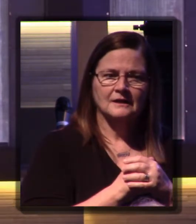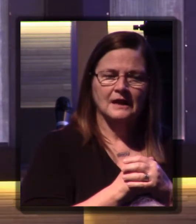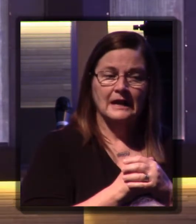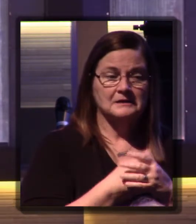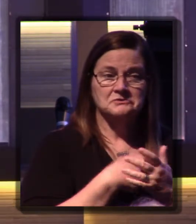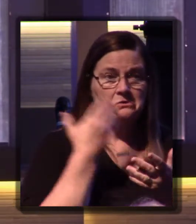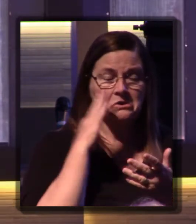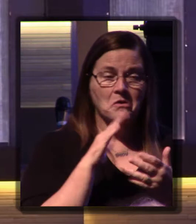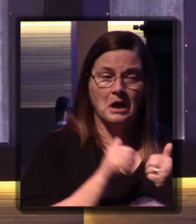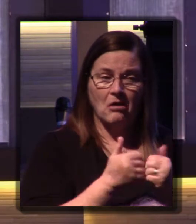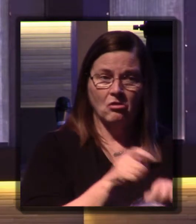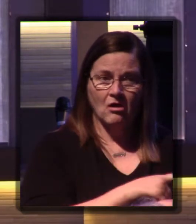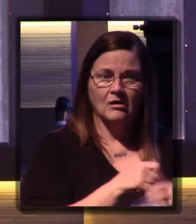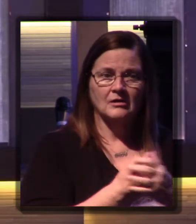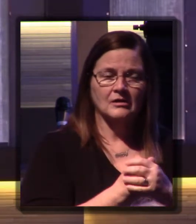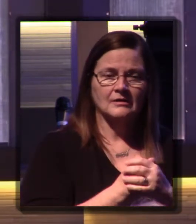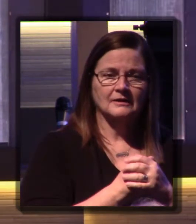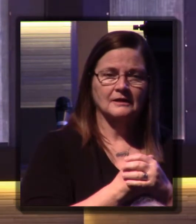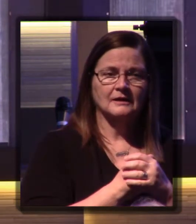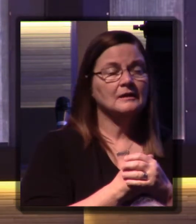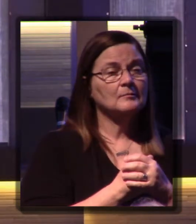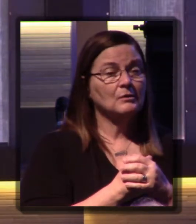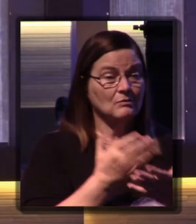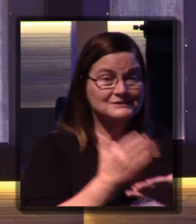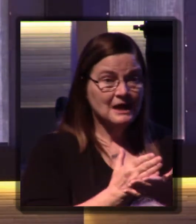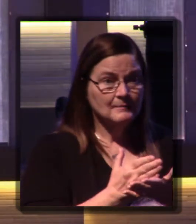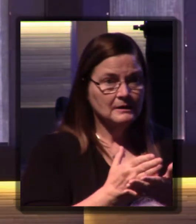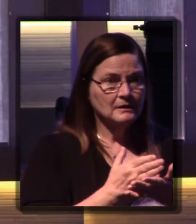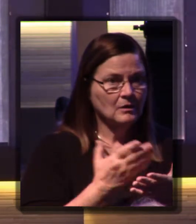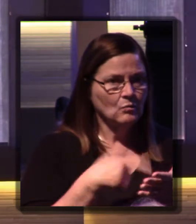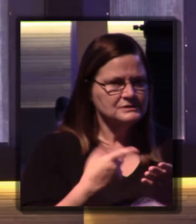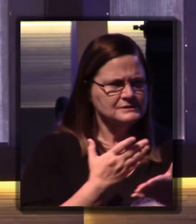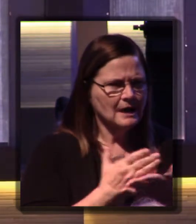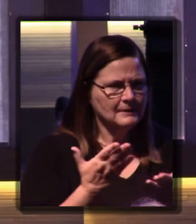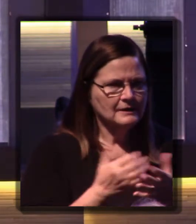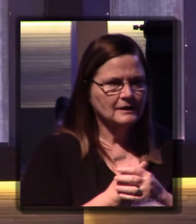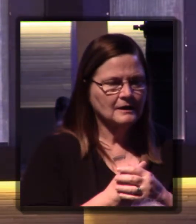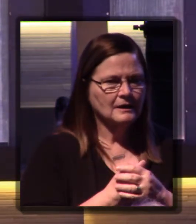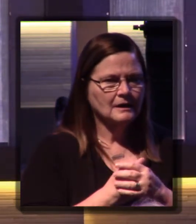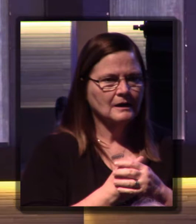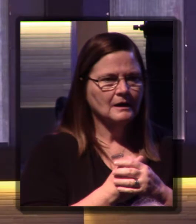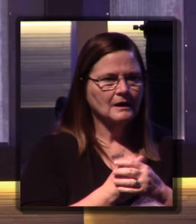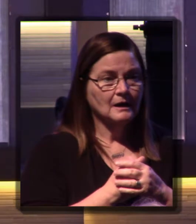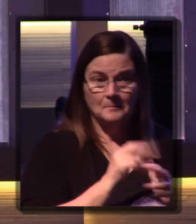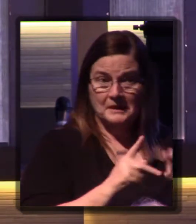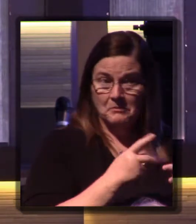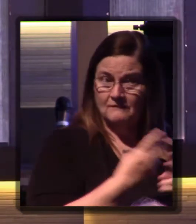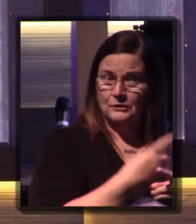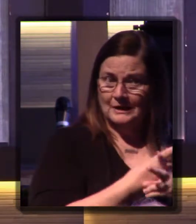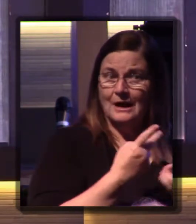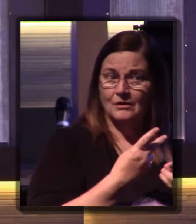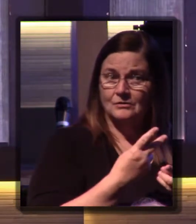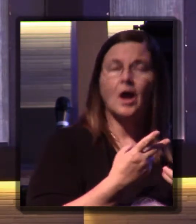and it's indeterminate how long that time is. But what is going to stop it is what? Man figuring it